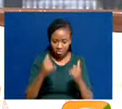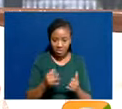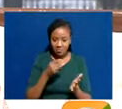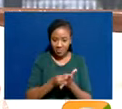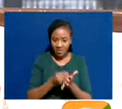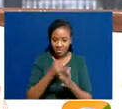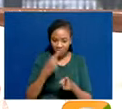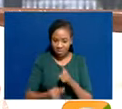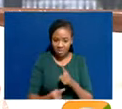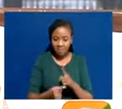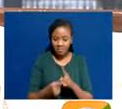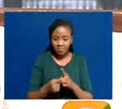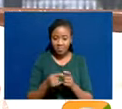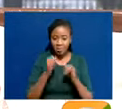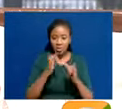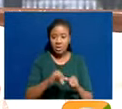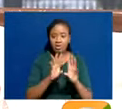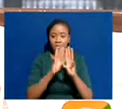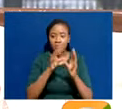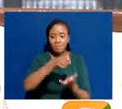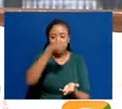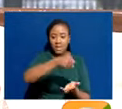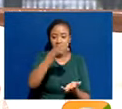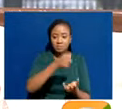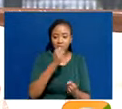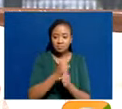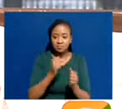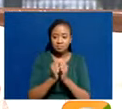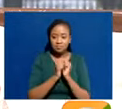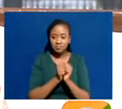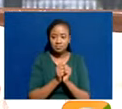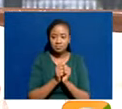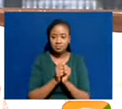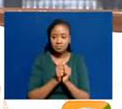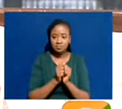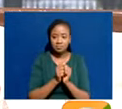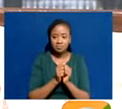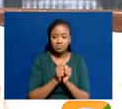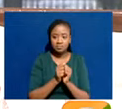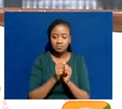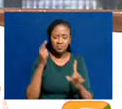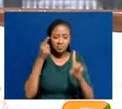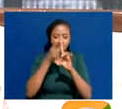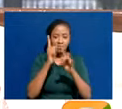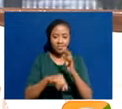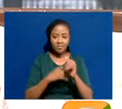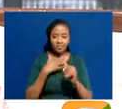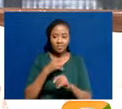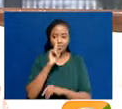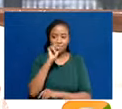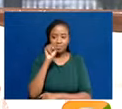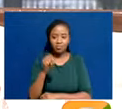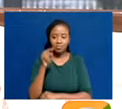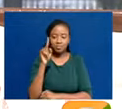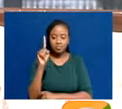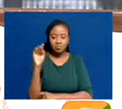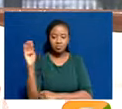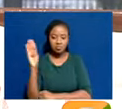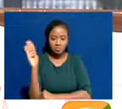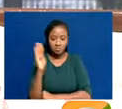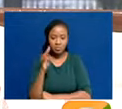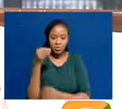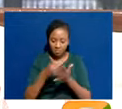ending, we're introducing the Green Army together with the Honorable Soipan. Our target is 1.1 million trees a year. That's the